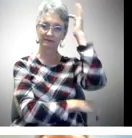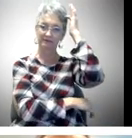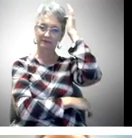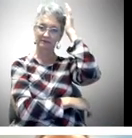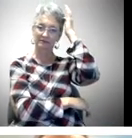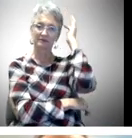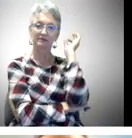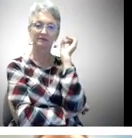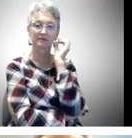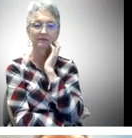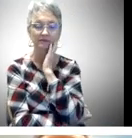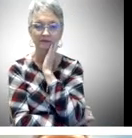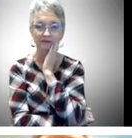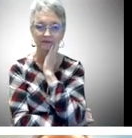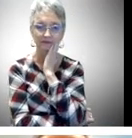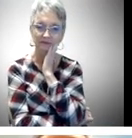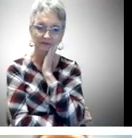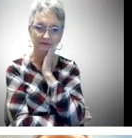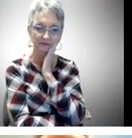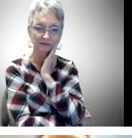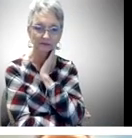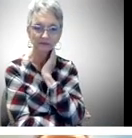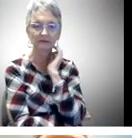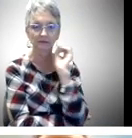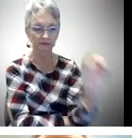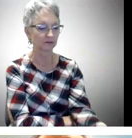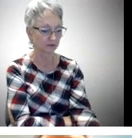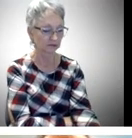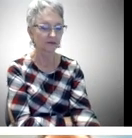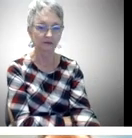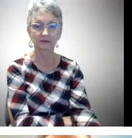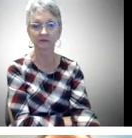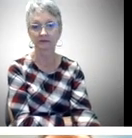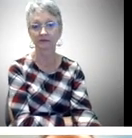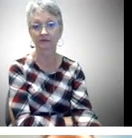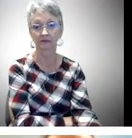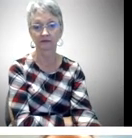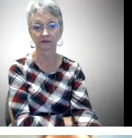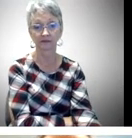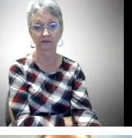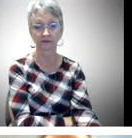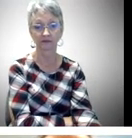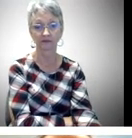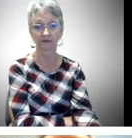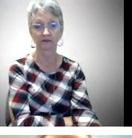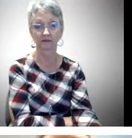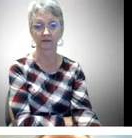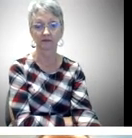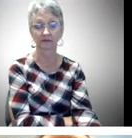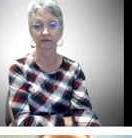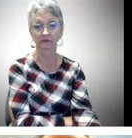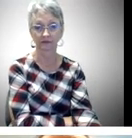is representing the person with a disability needs to explain what fiduciary duty means. And what we did in statute was we tried to make it real